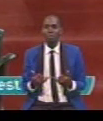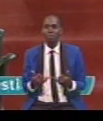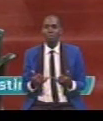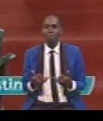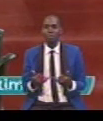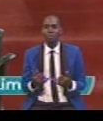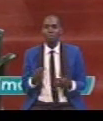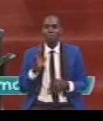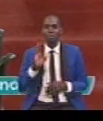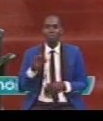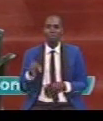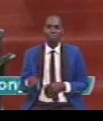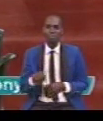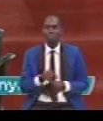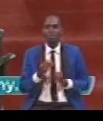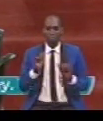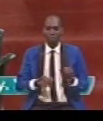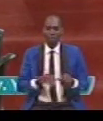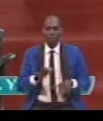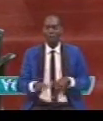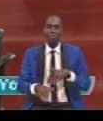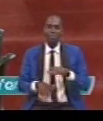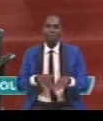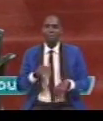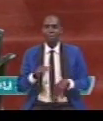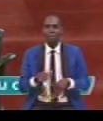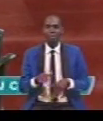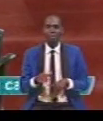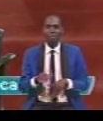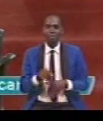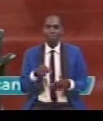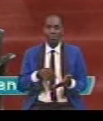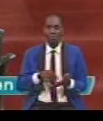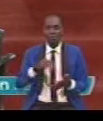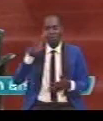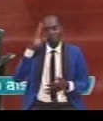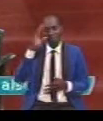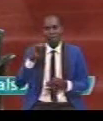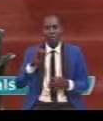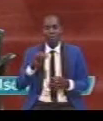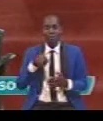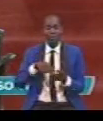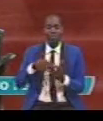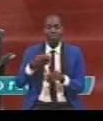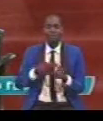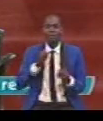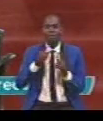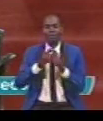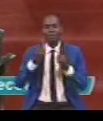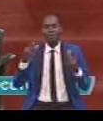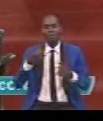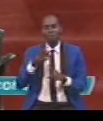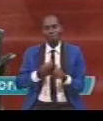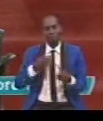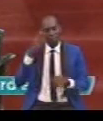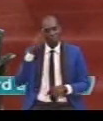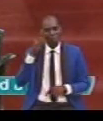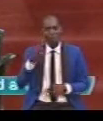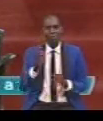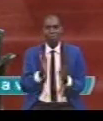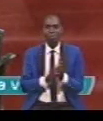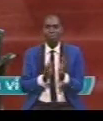my legs, I can move. Hallelujah. This month is a very nice month for me. Put your hands together for the